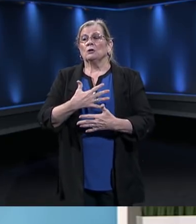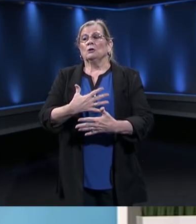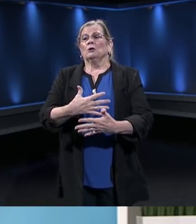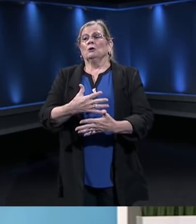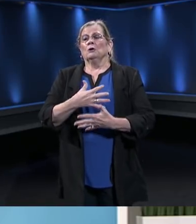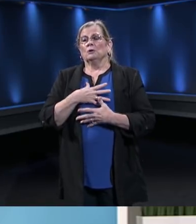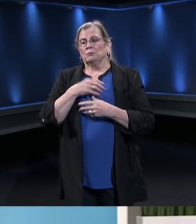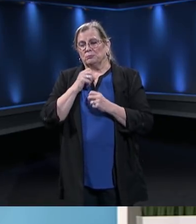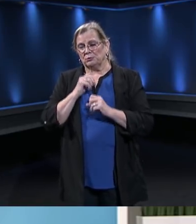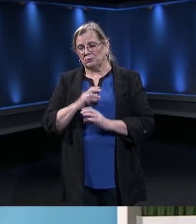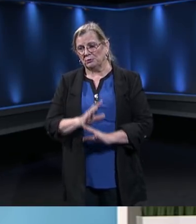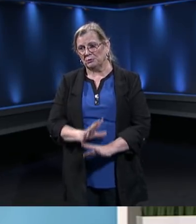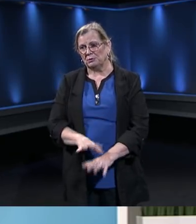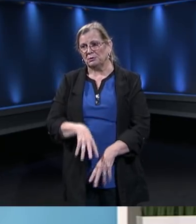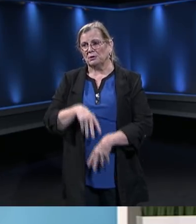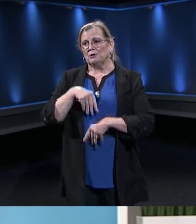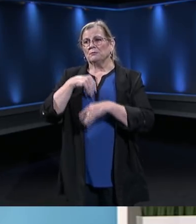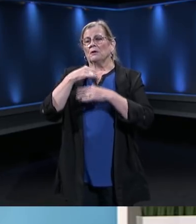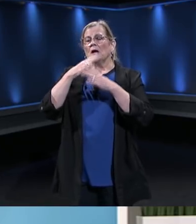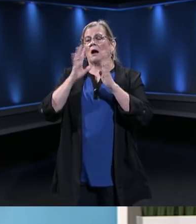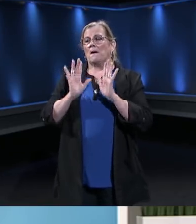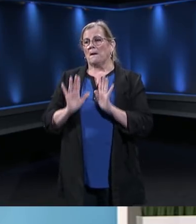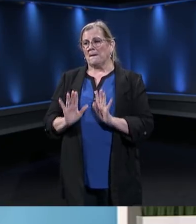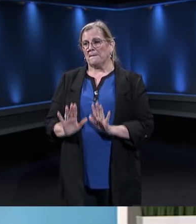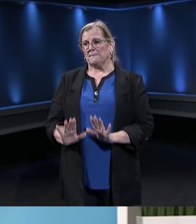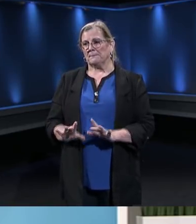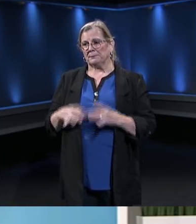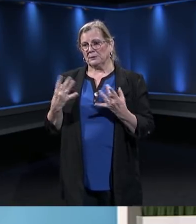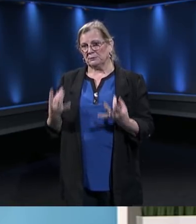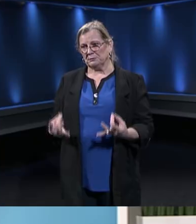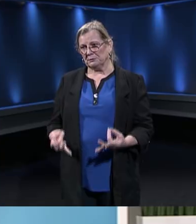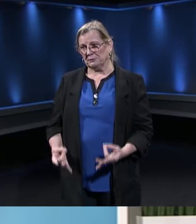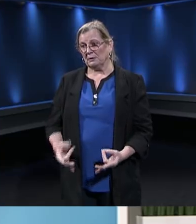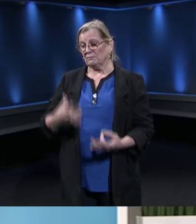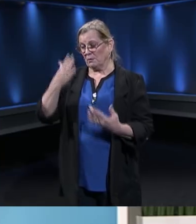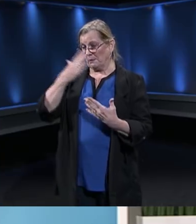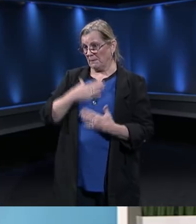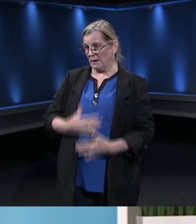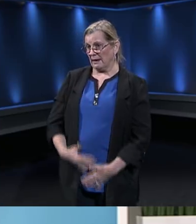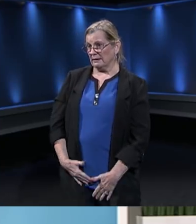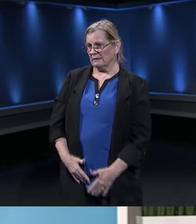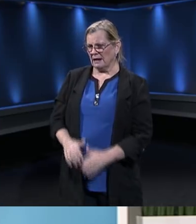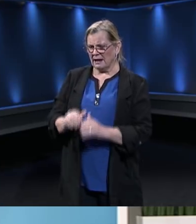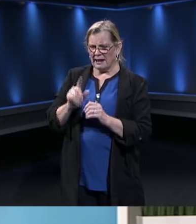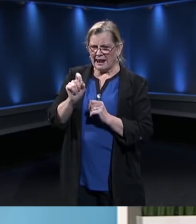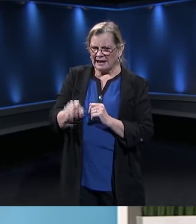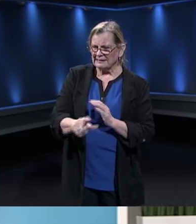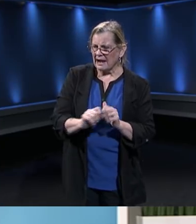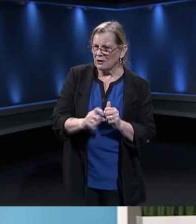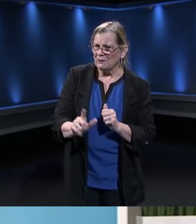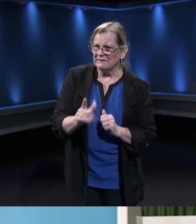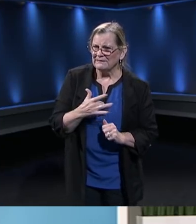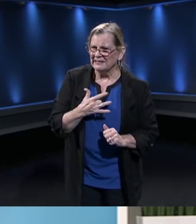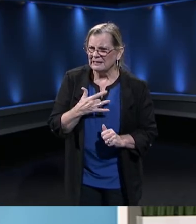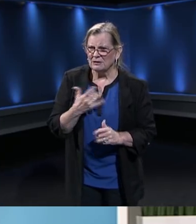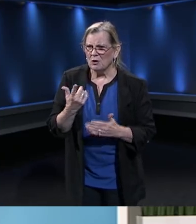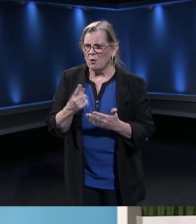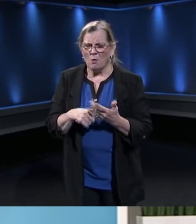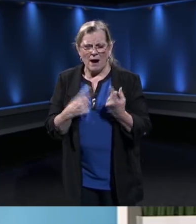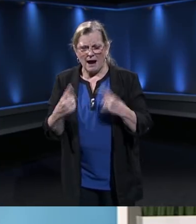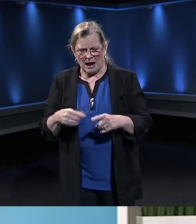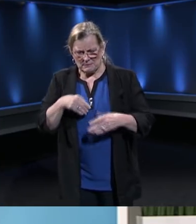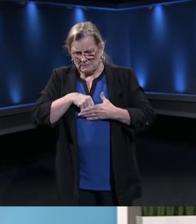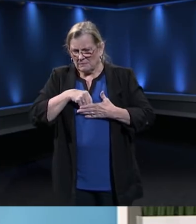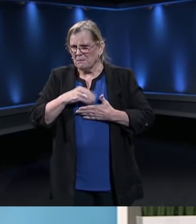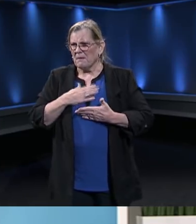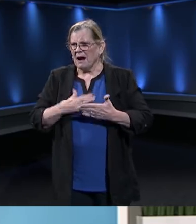of calm down the whole body system so that you can access different coping skills. Those are some of the things that